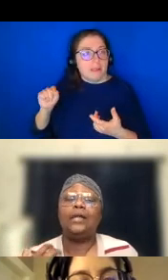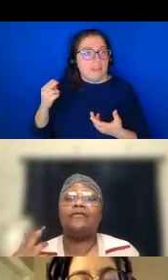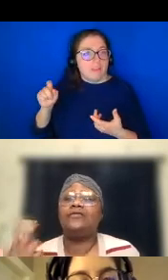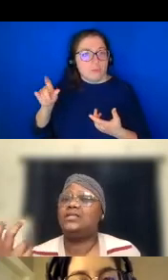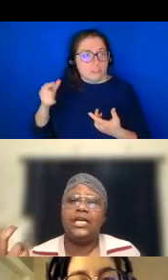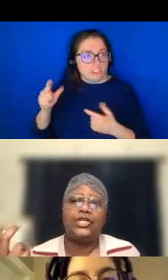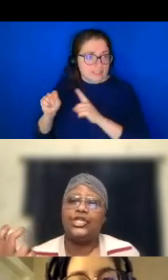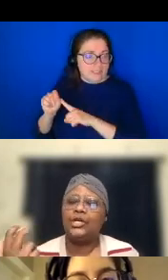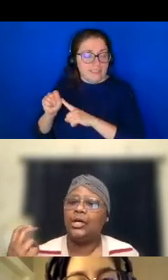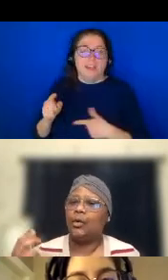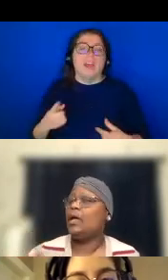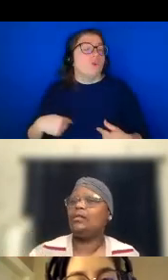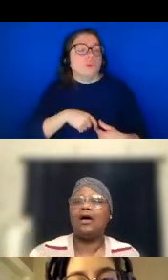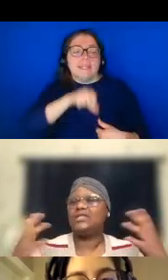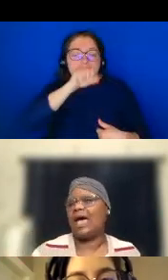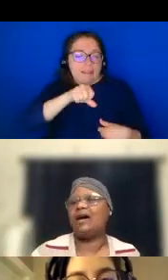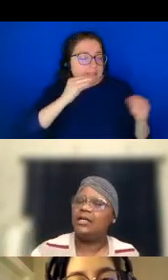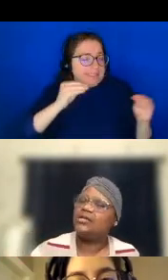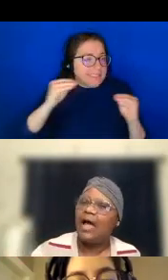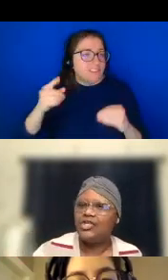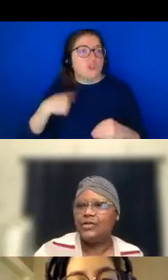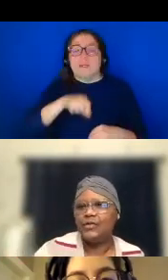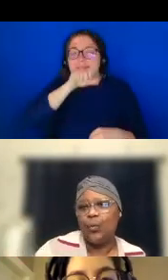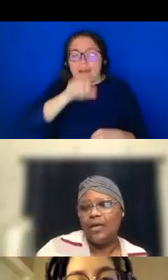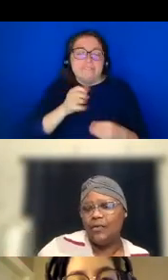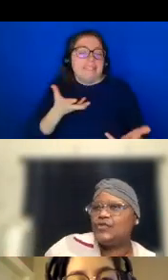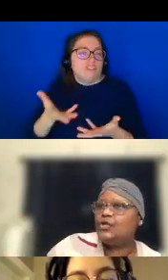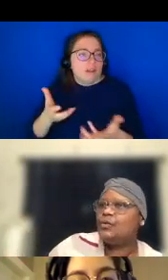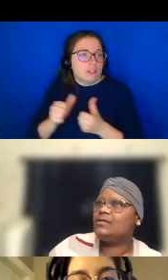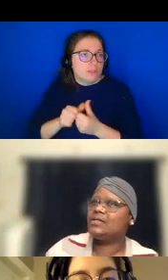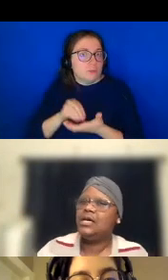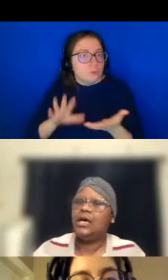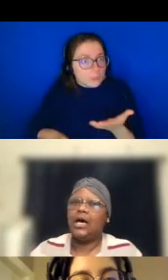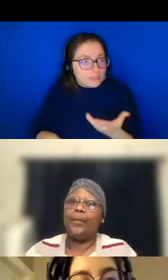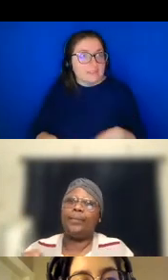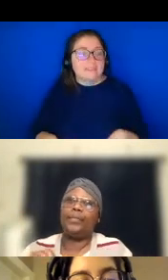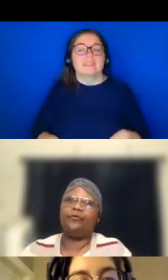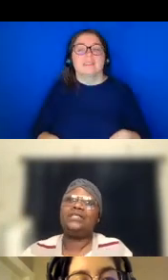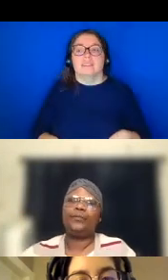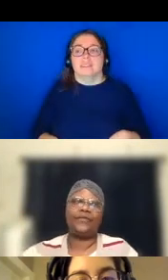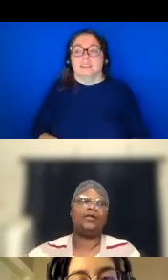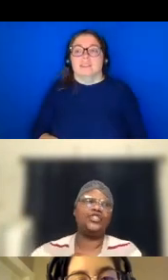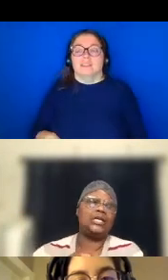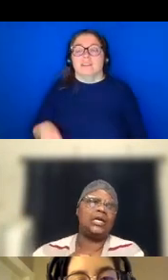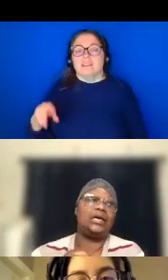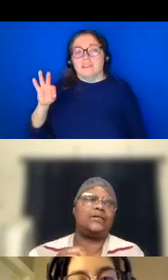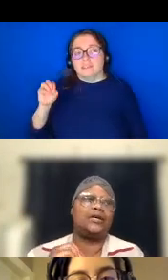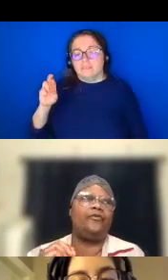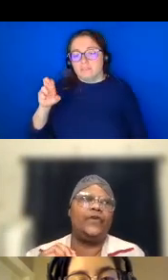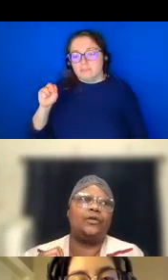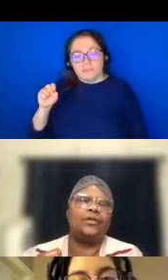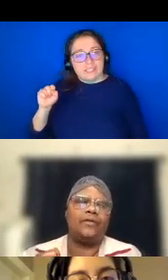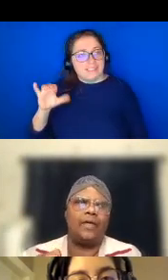We love to teach. We love to have interactions with students. Forensic pathology is